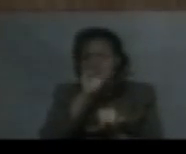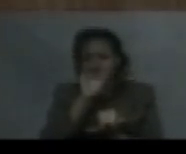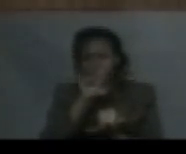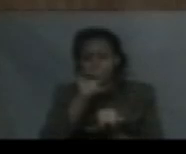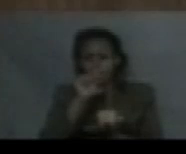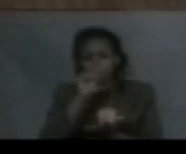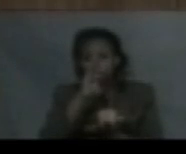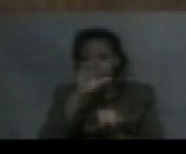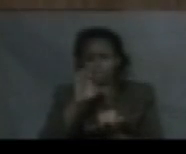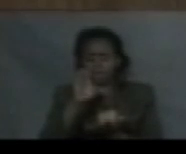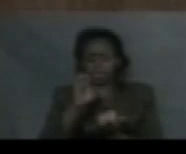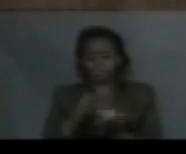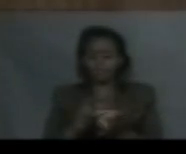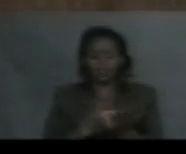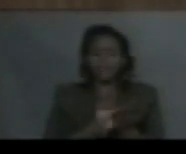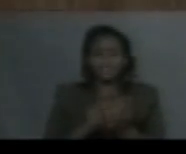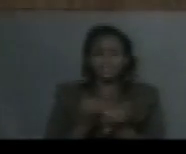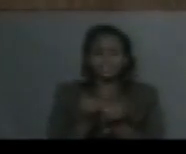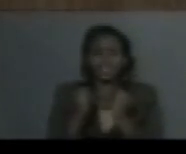verifiable, secure,